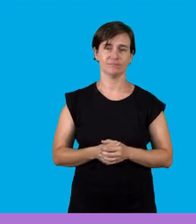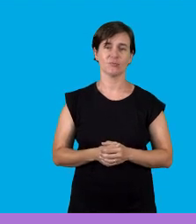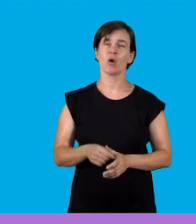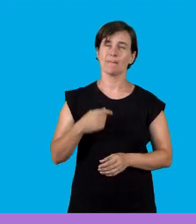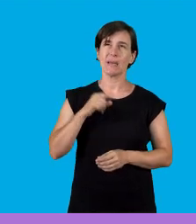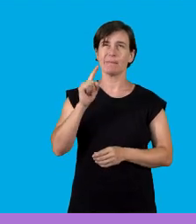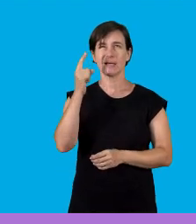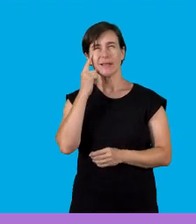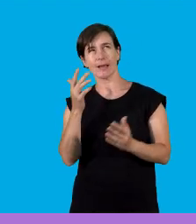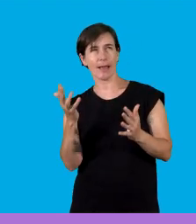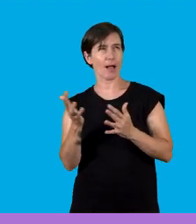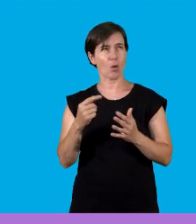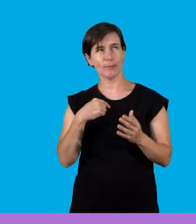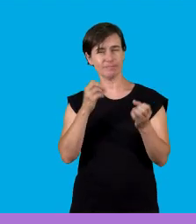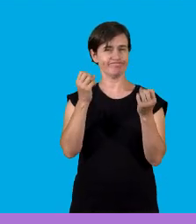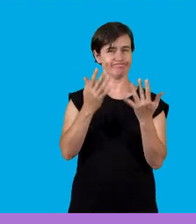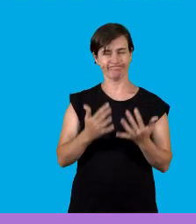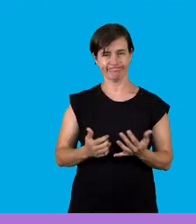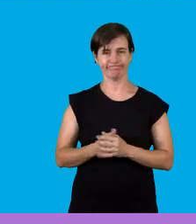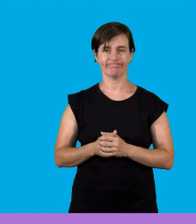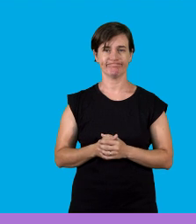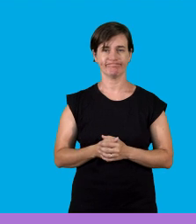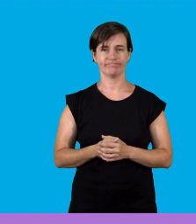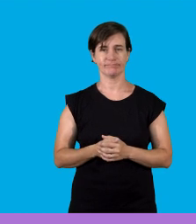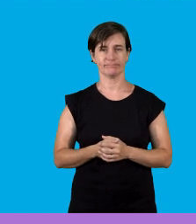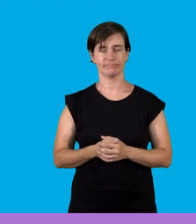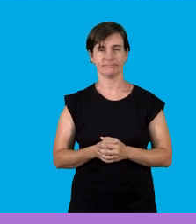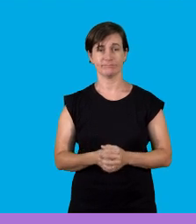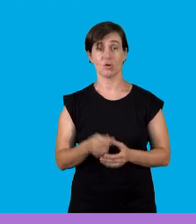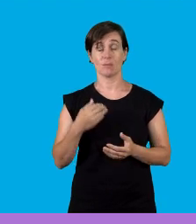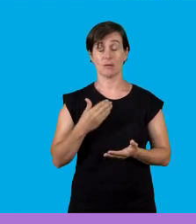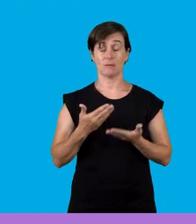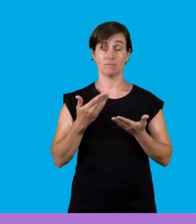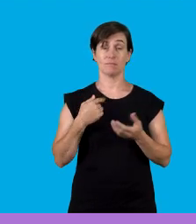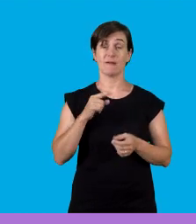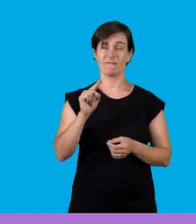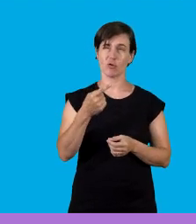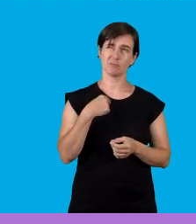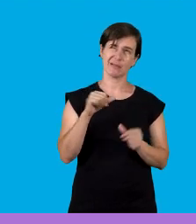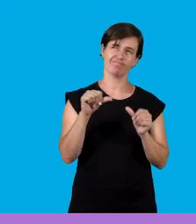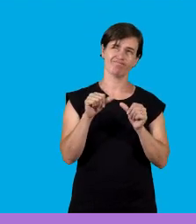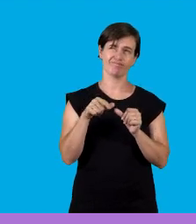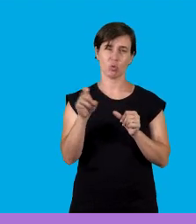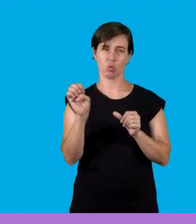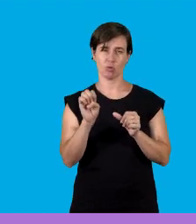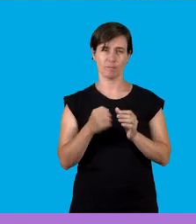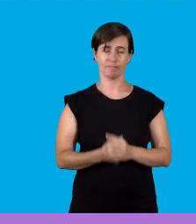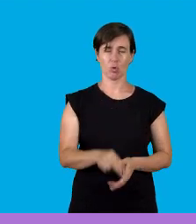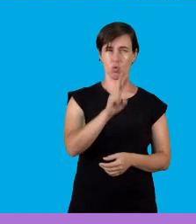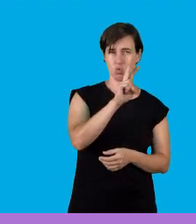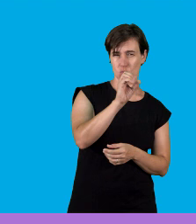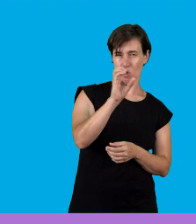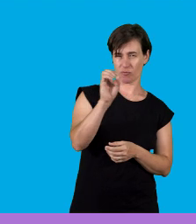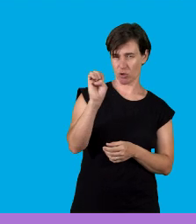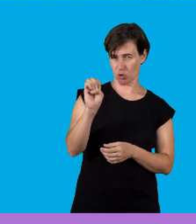Right. So again, I must come up with a plan. Okay. So I will start by indicating euros. Okay. I will think now